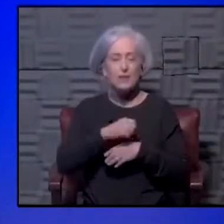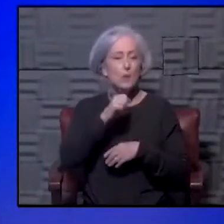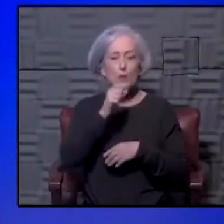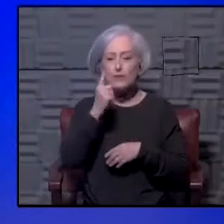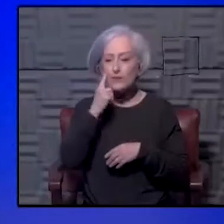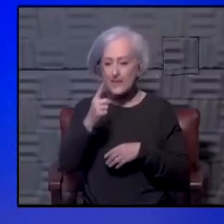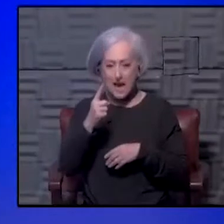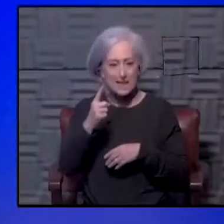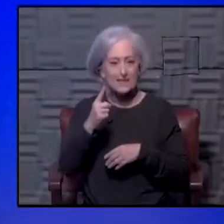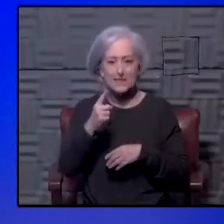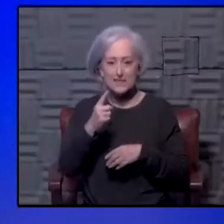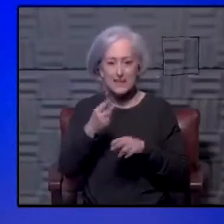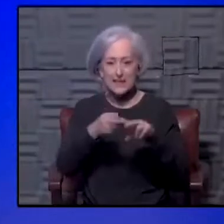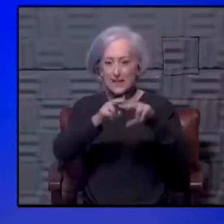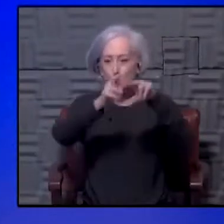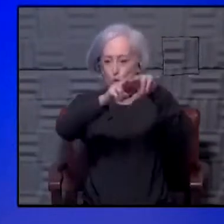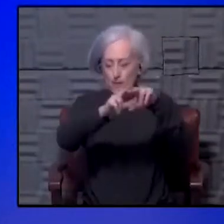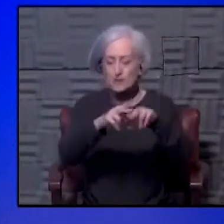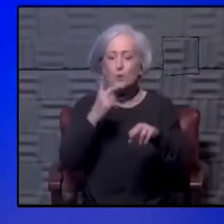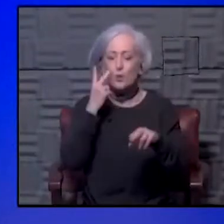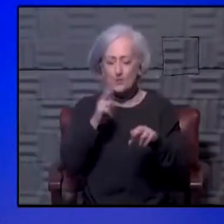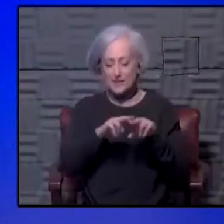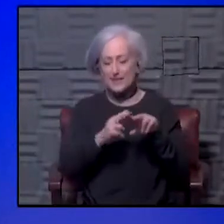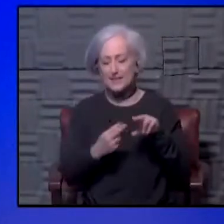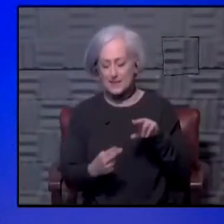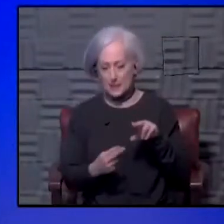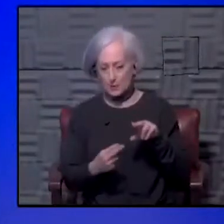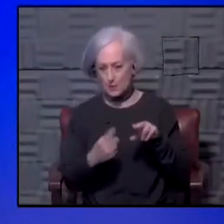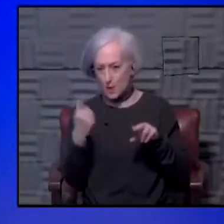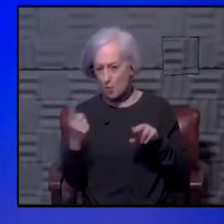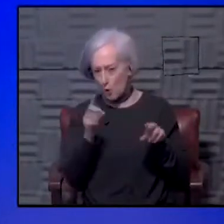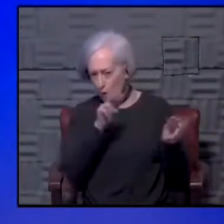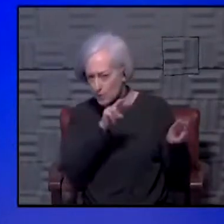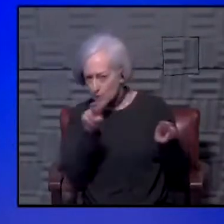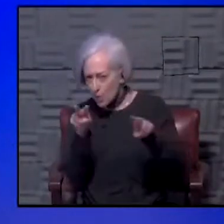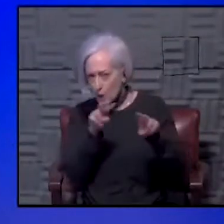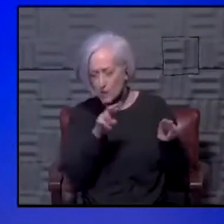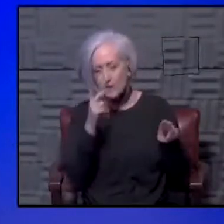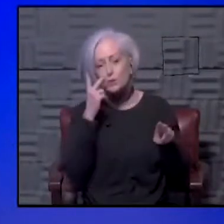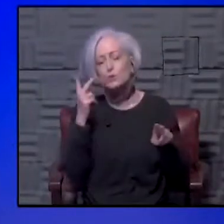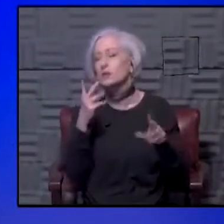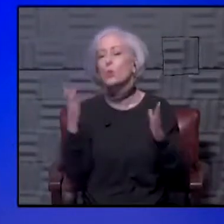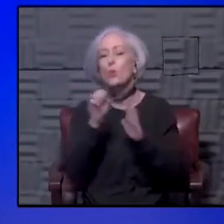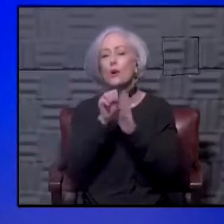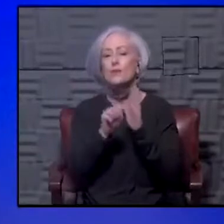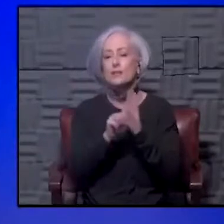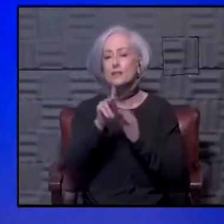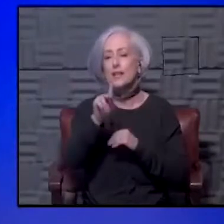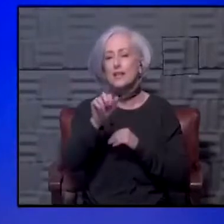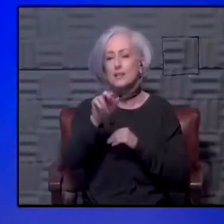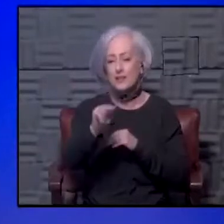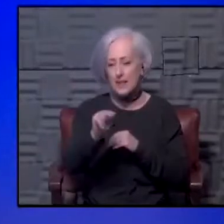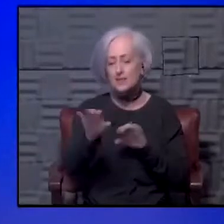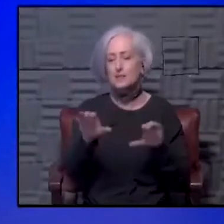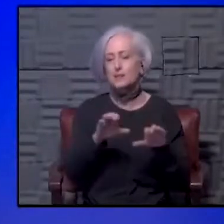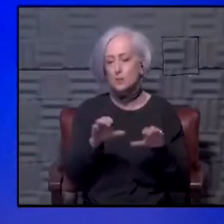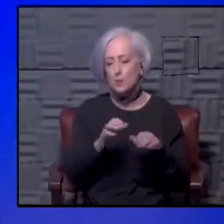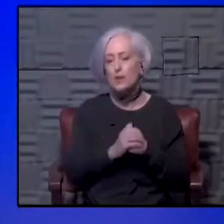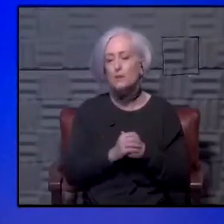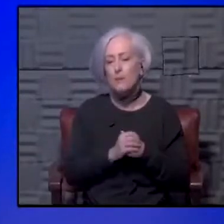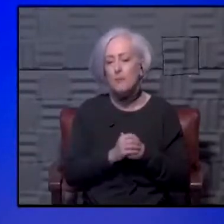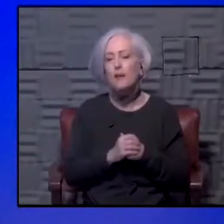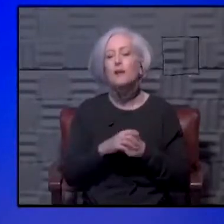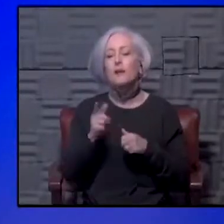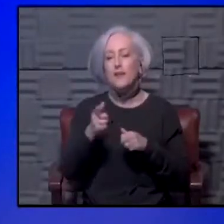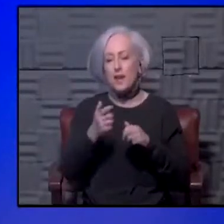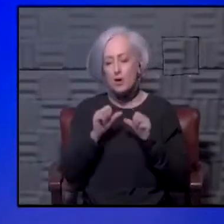numbers decreasing as well. So we are always on the lookout. We know that the state of Kansas is ramping up their genome sequencing. So we will continue